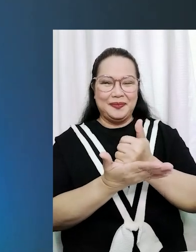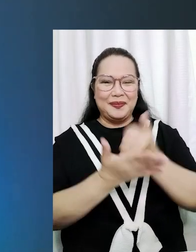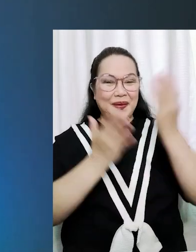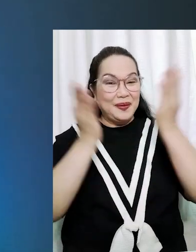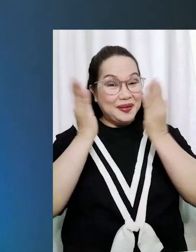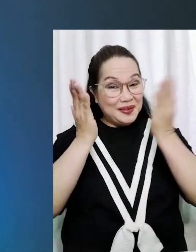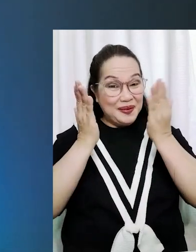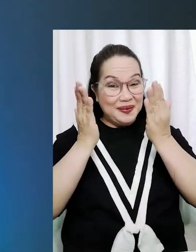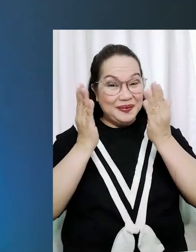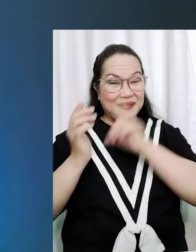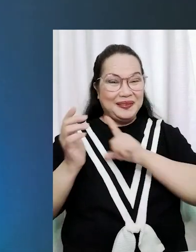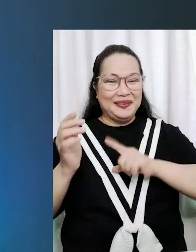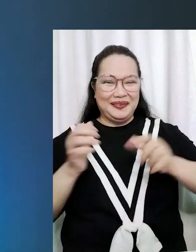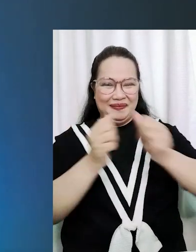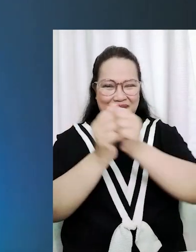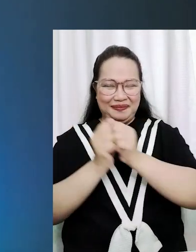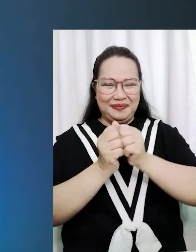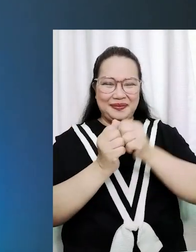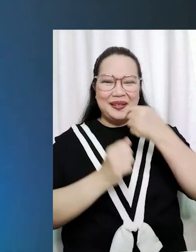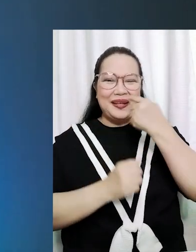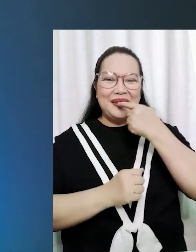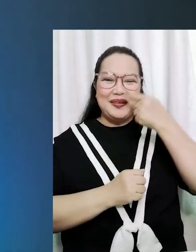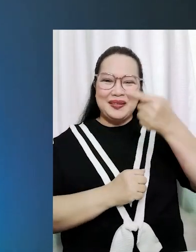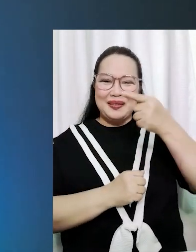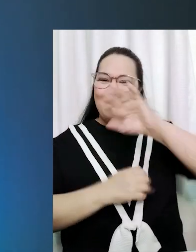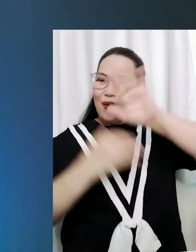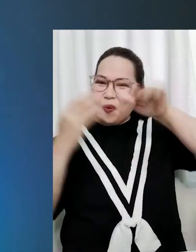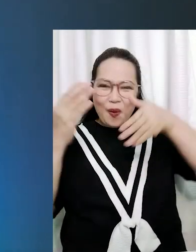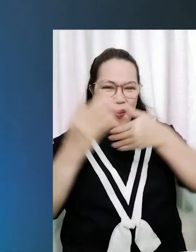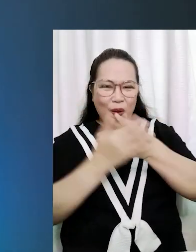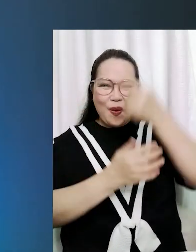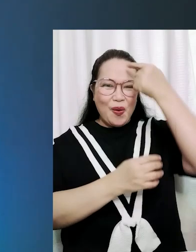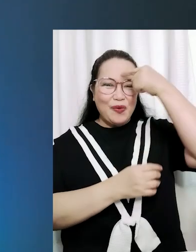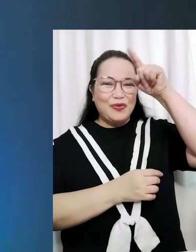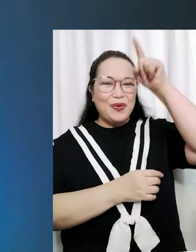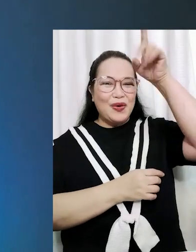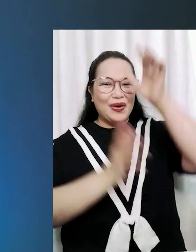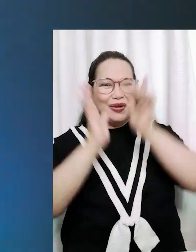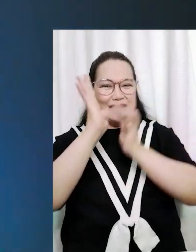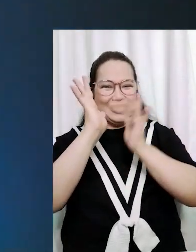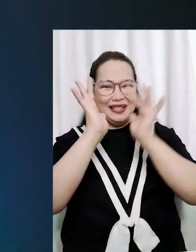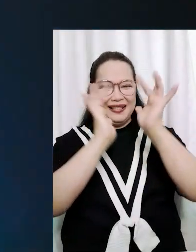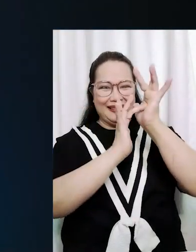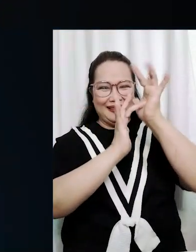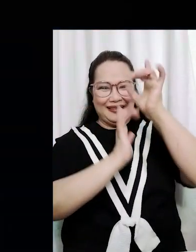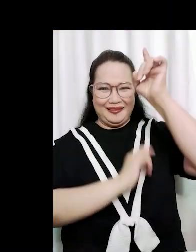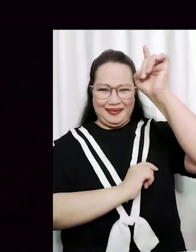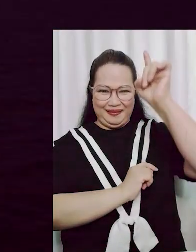Let's serve the Lord together, and we say, all for Jesus.